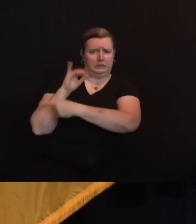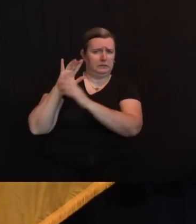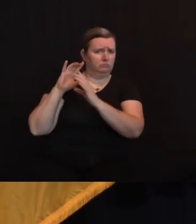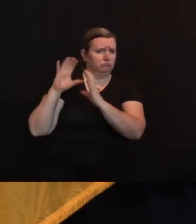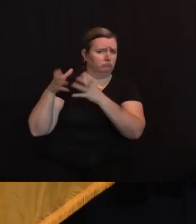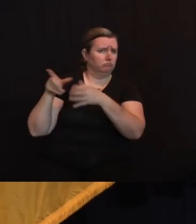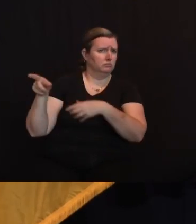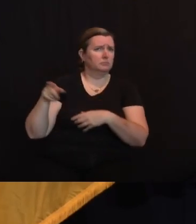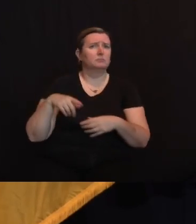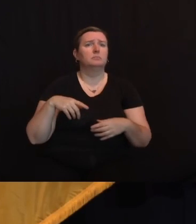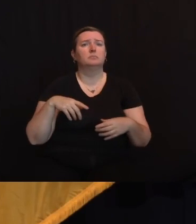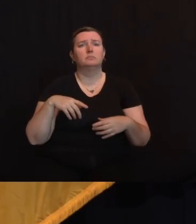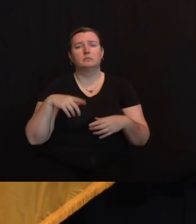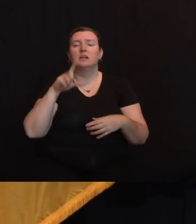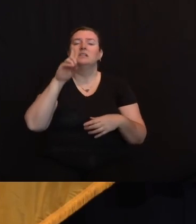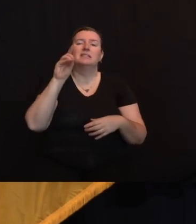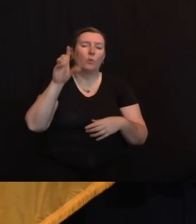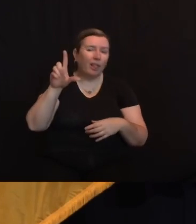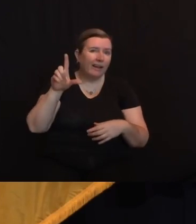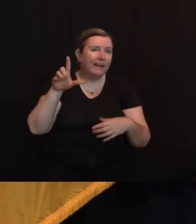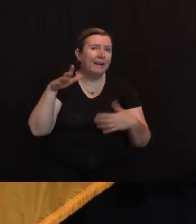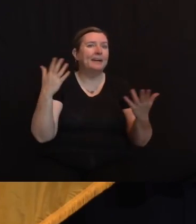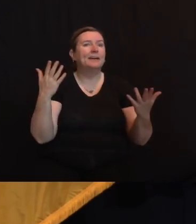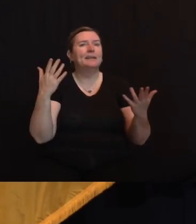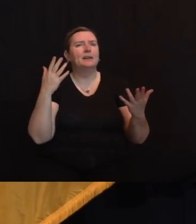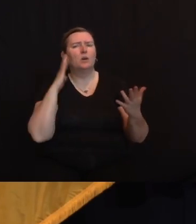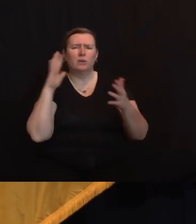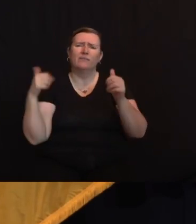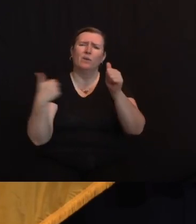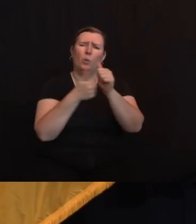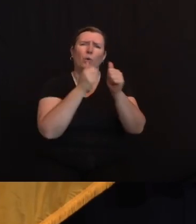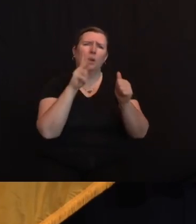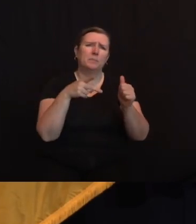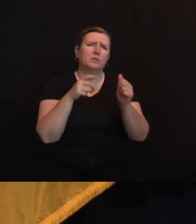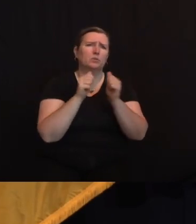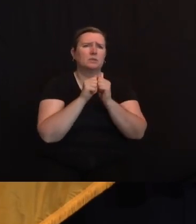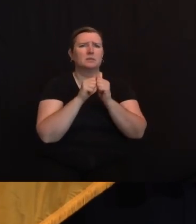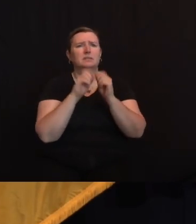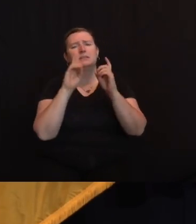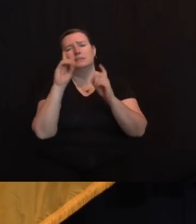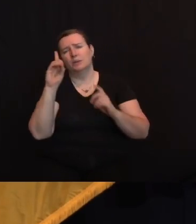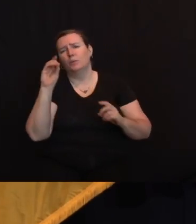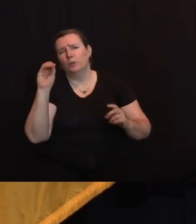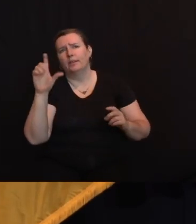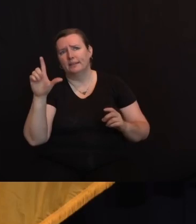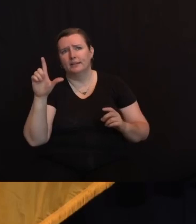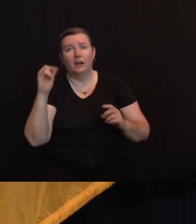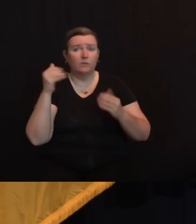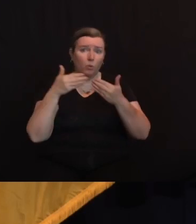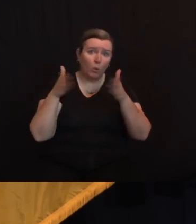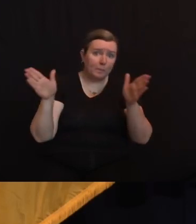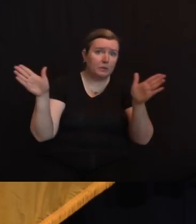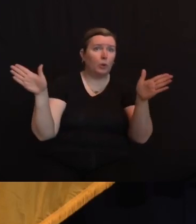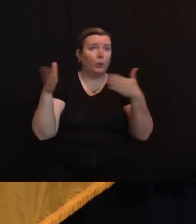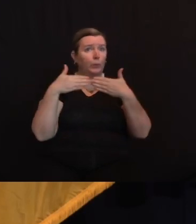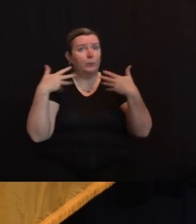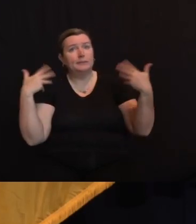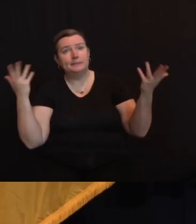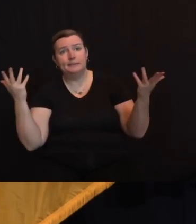So I will make sure, Mahan, we follow up on the Department of Labor question, because clearly we're trying to,